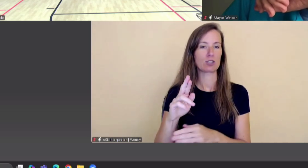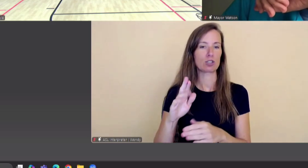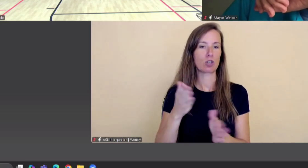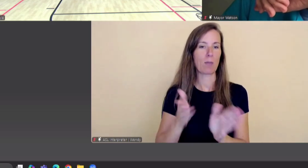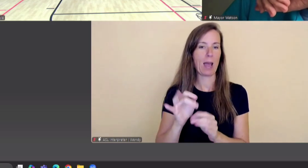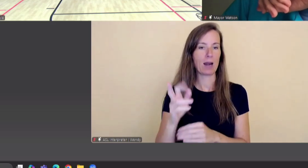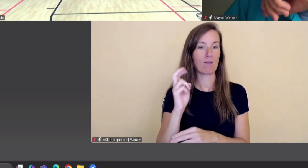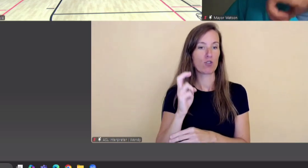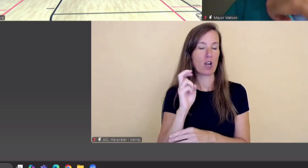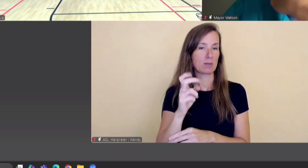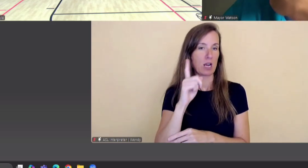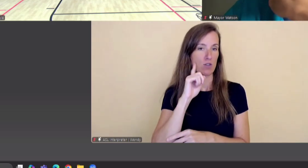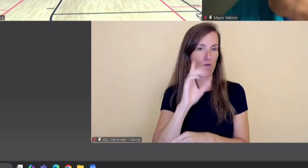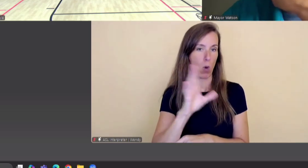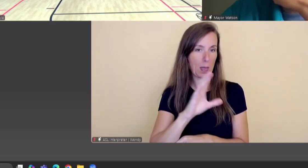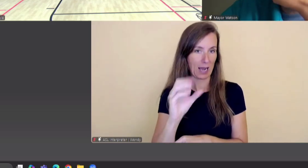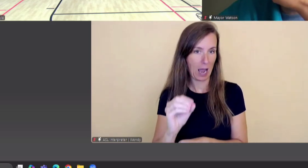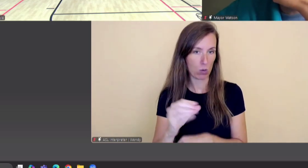at